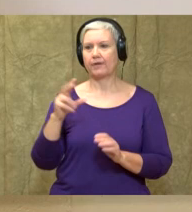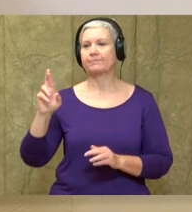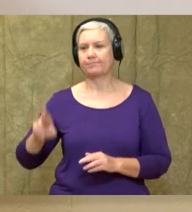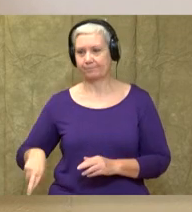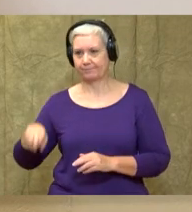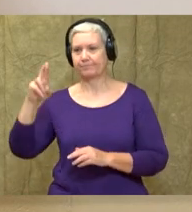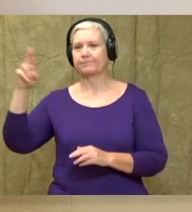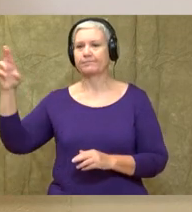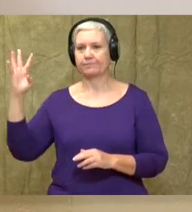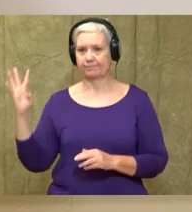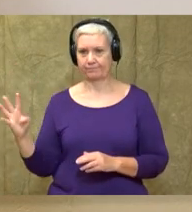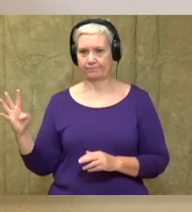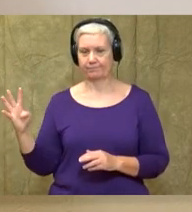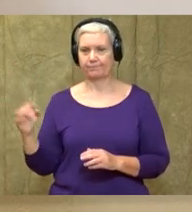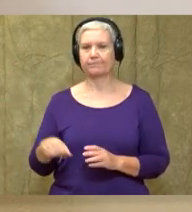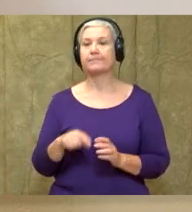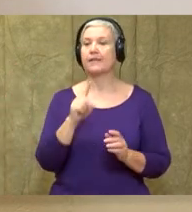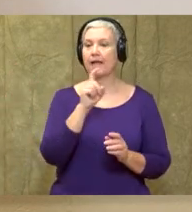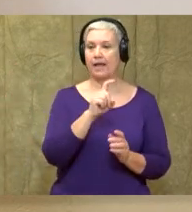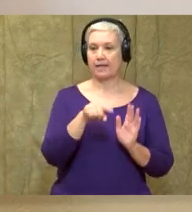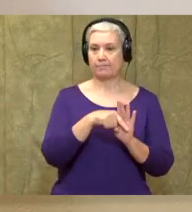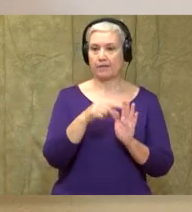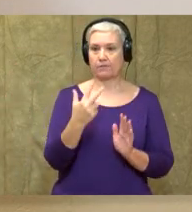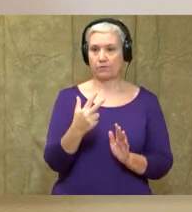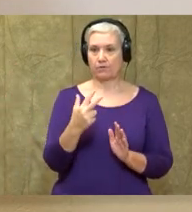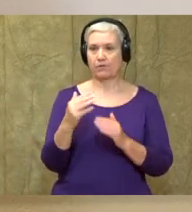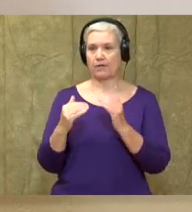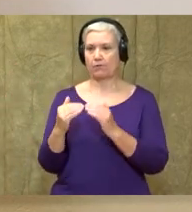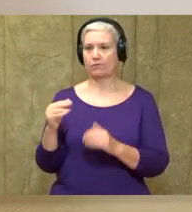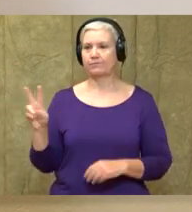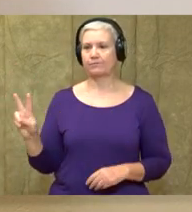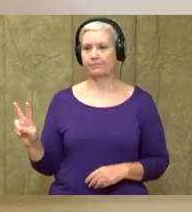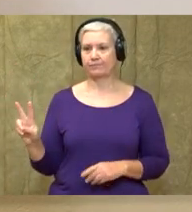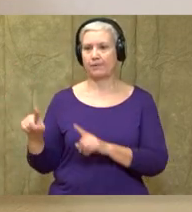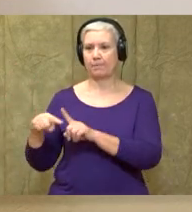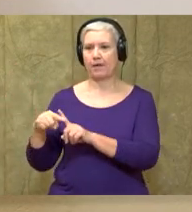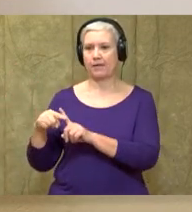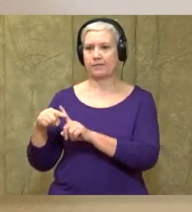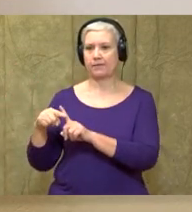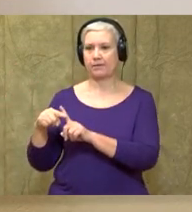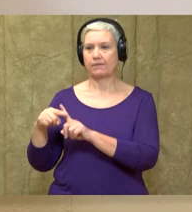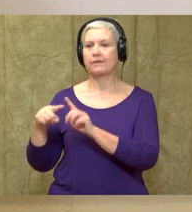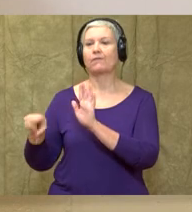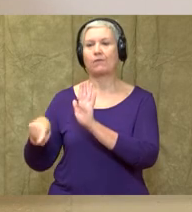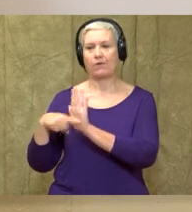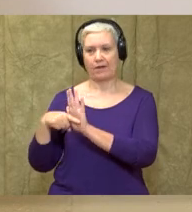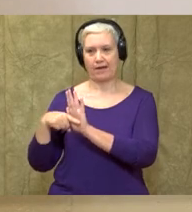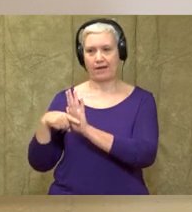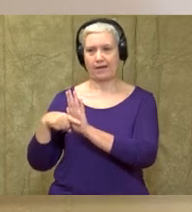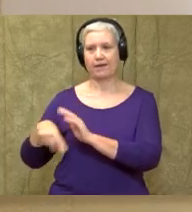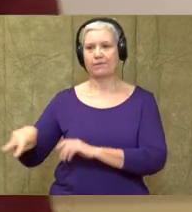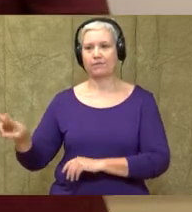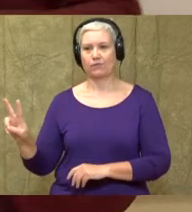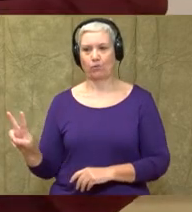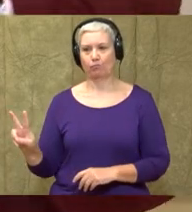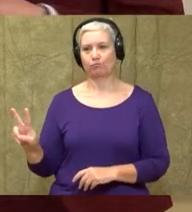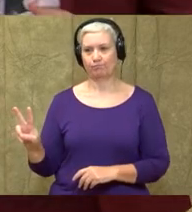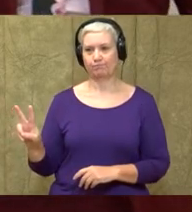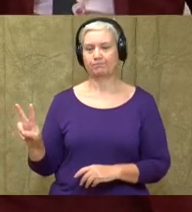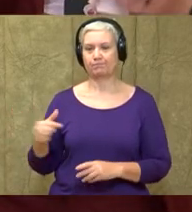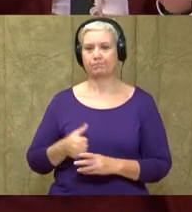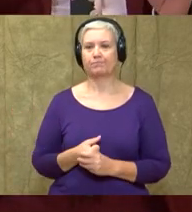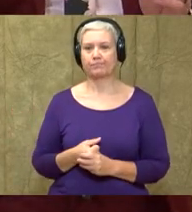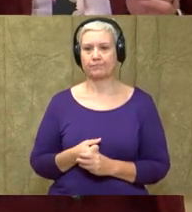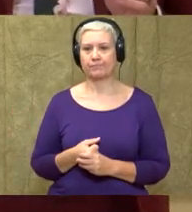both sides, we're left with x minus 3 is equal to positive or negative 2. And that's